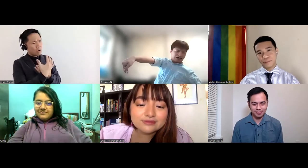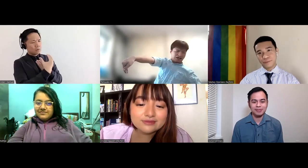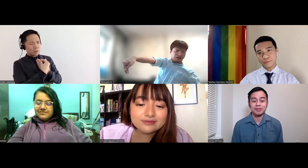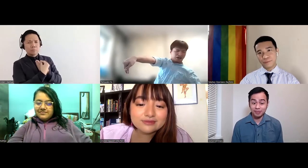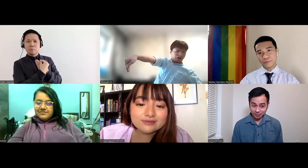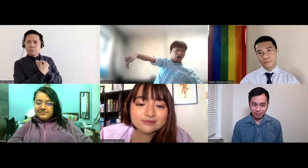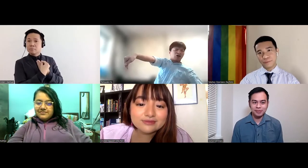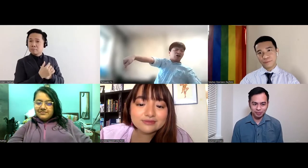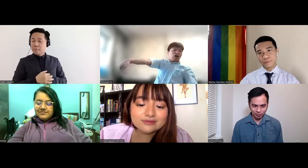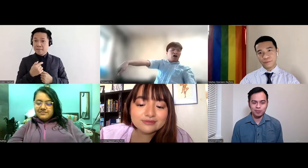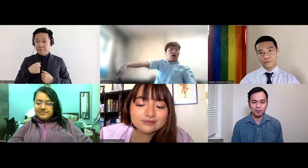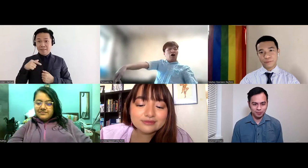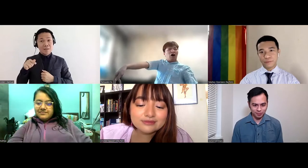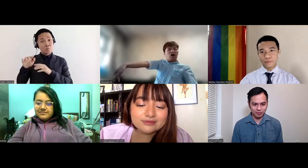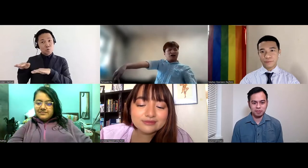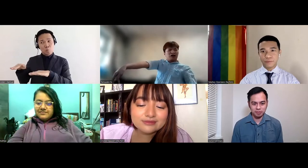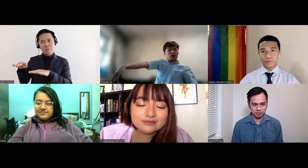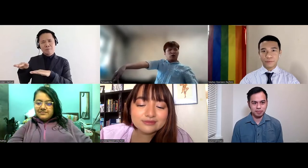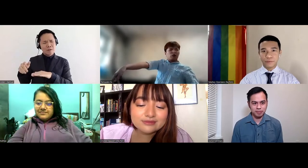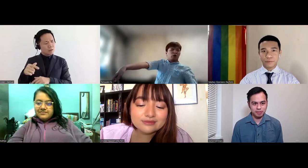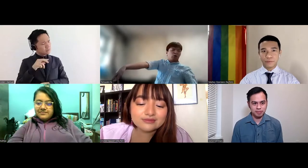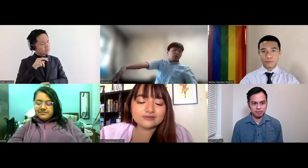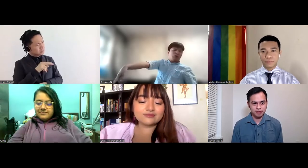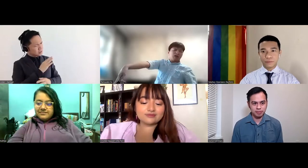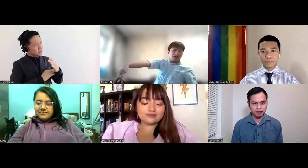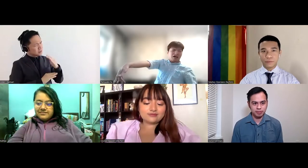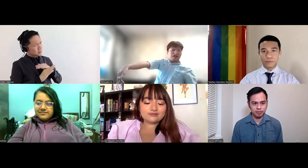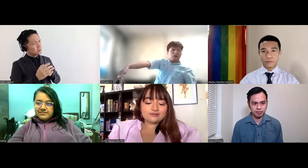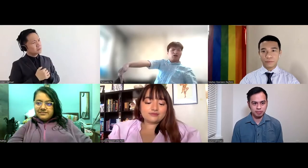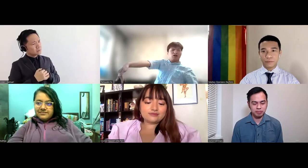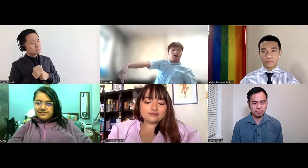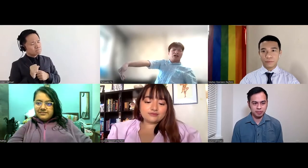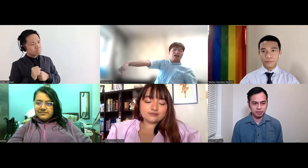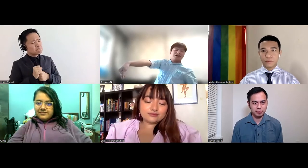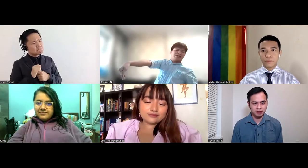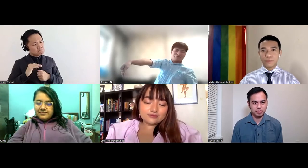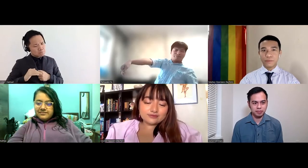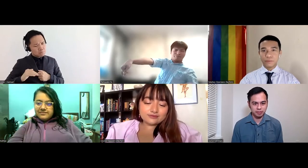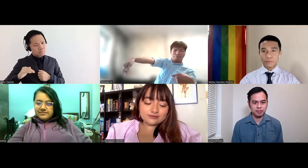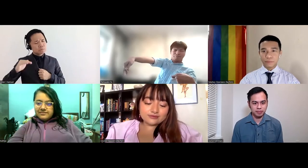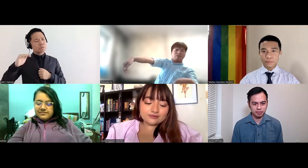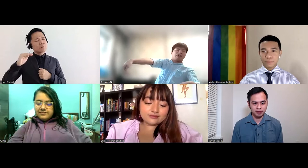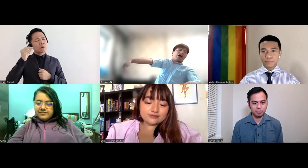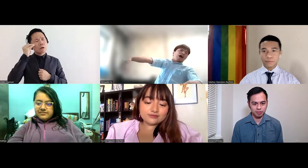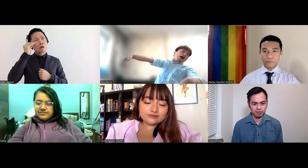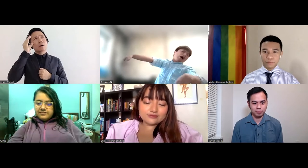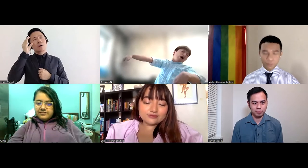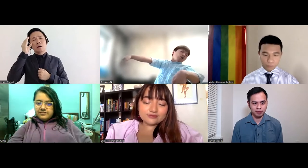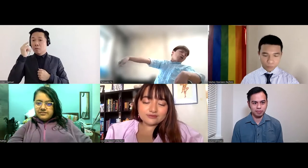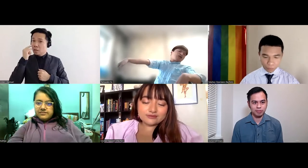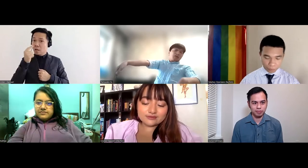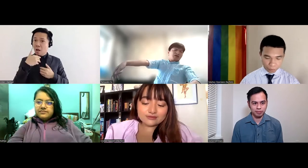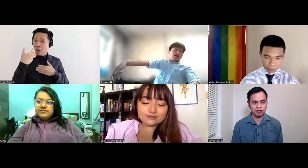heart and understanding and acceptance of those around them, they will